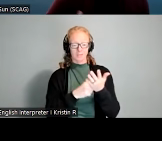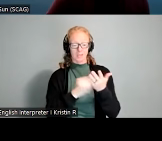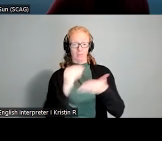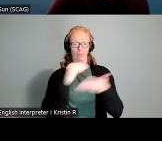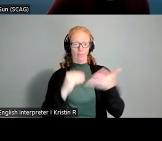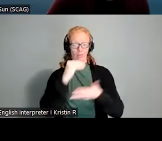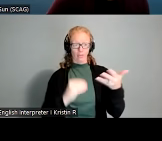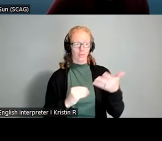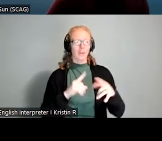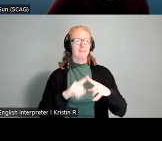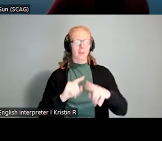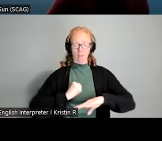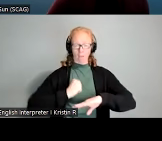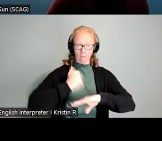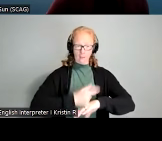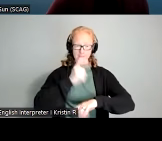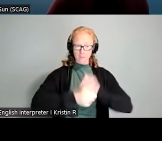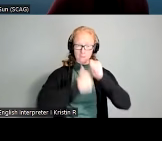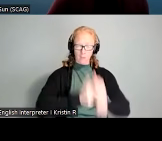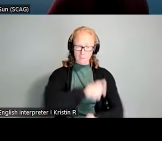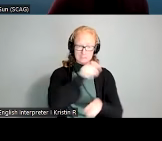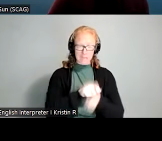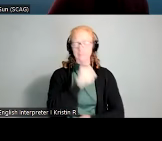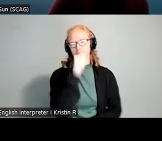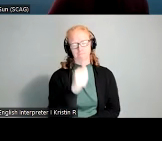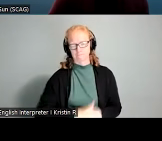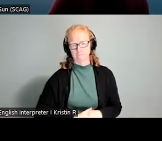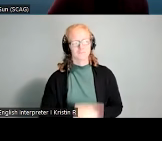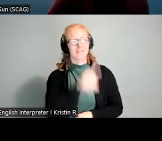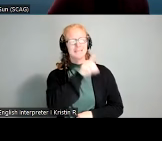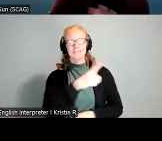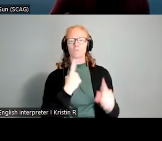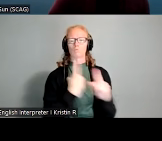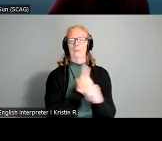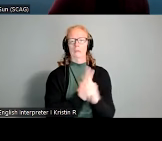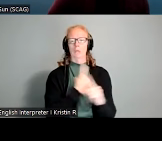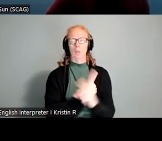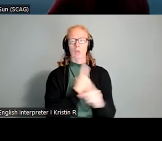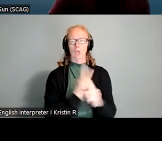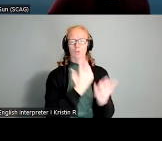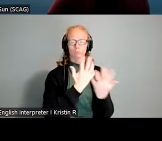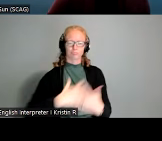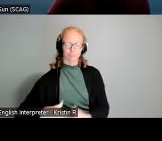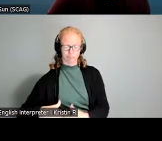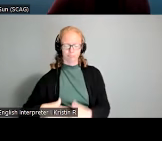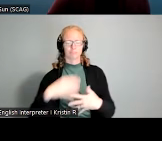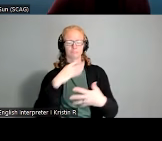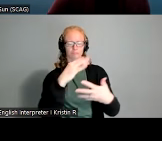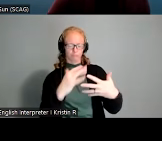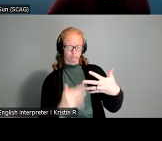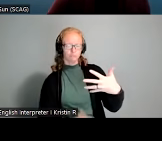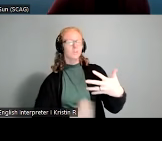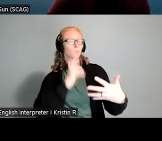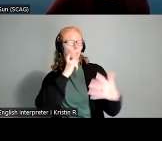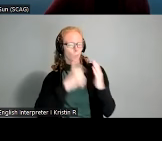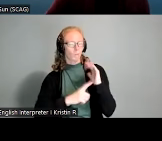and they're not set in stone. However, this is a ordinary, the regular flow that you typically will see in the